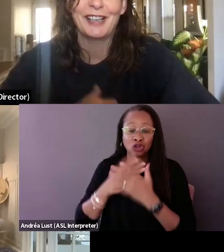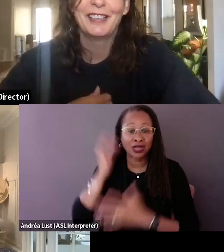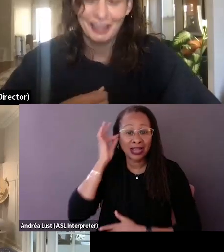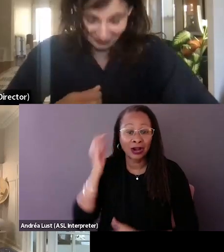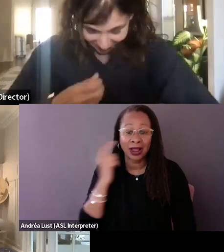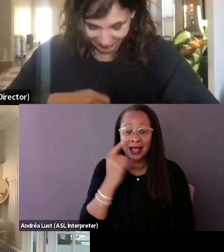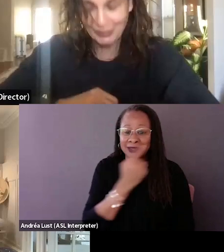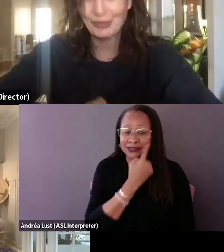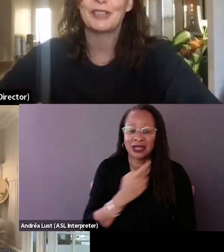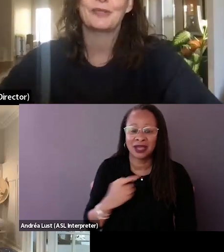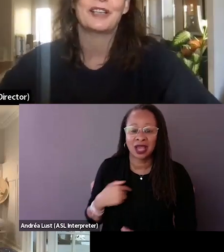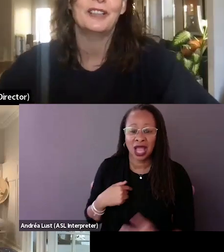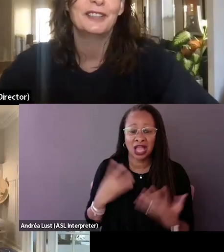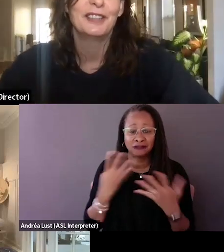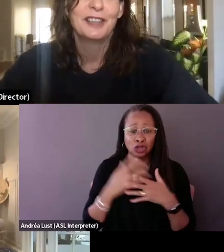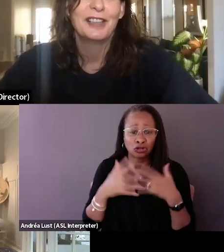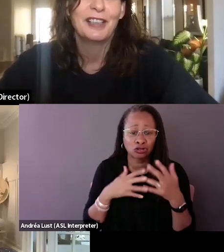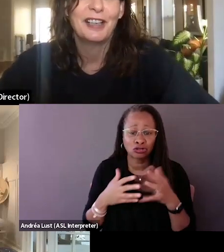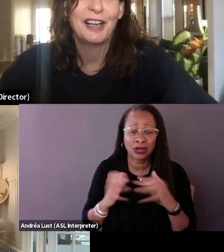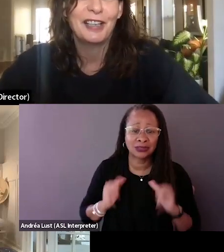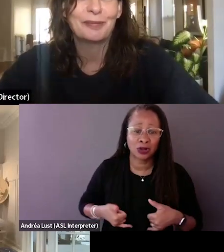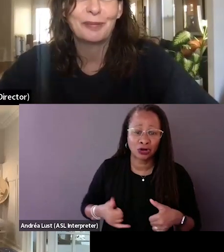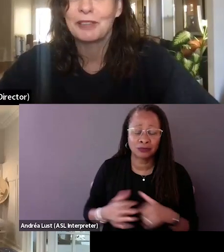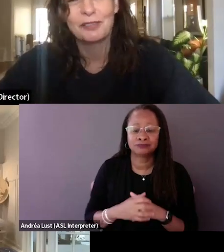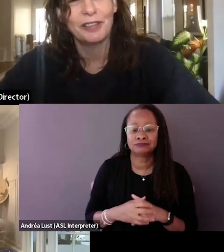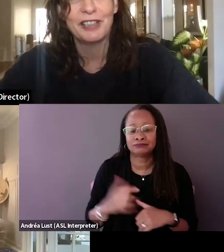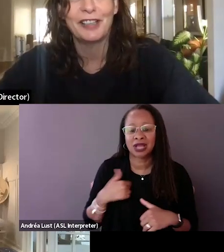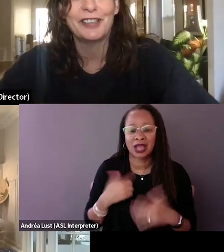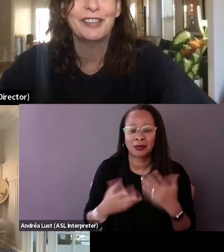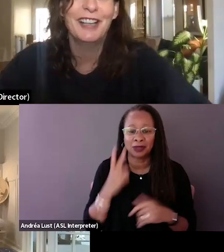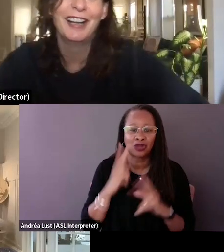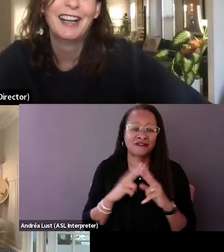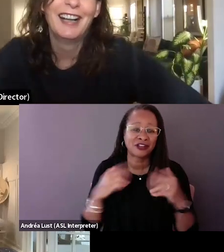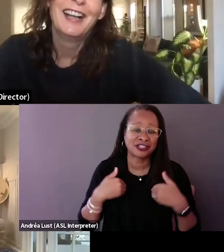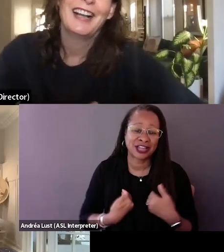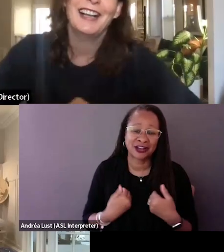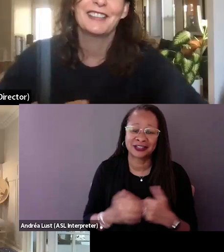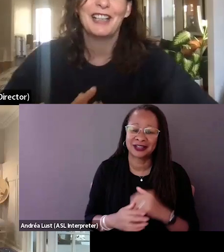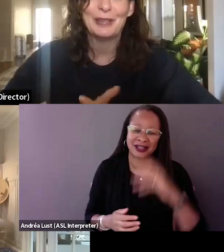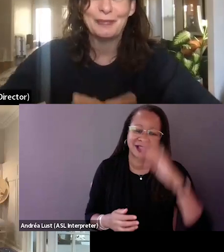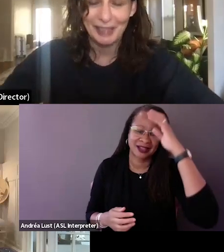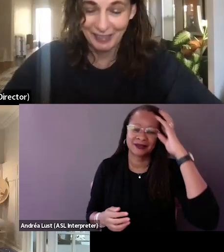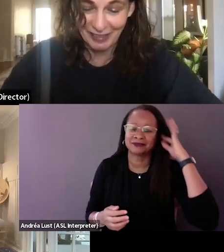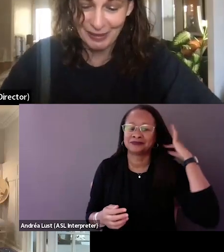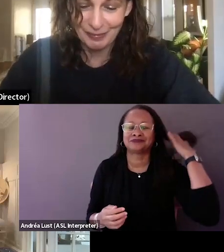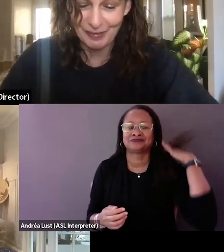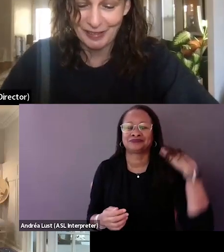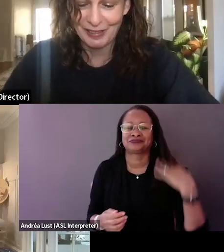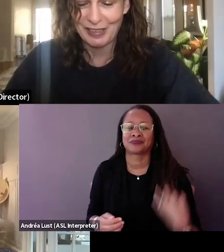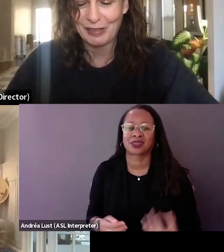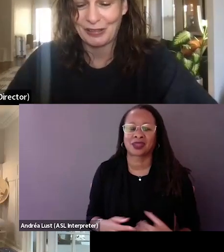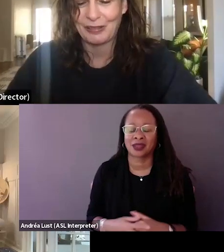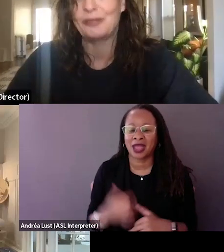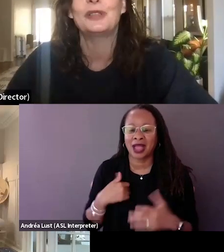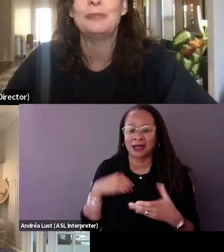wearing like a dark gray sweater. I probably look very tired. No. And I'm